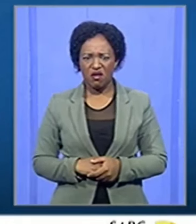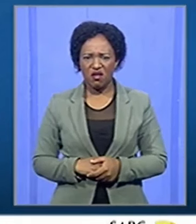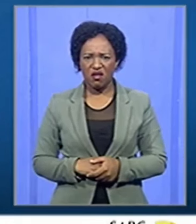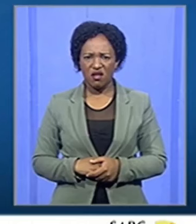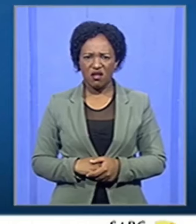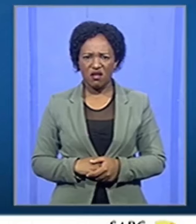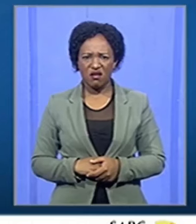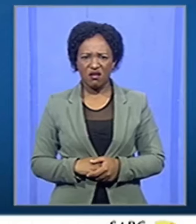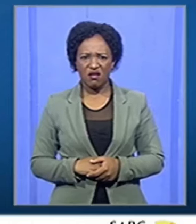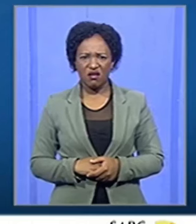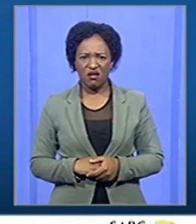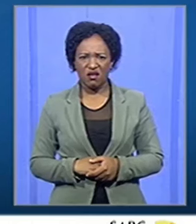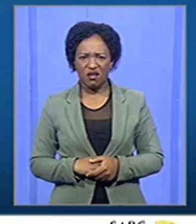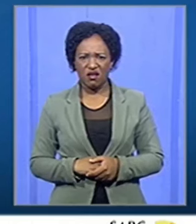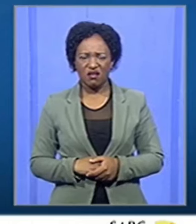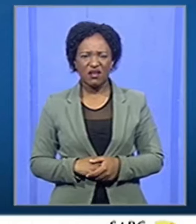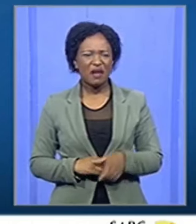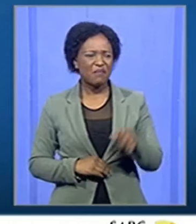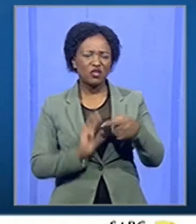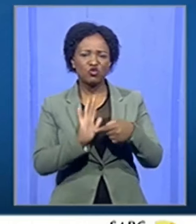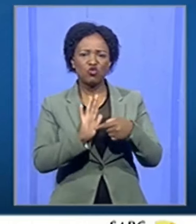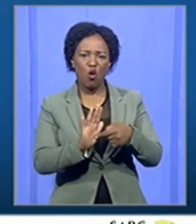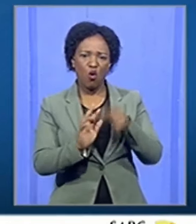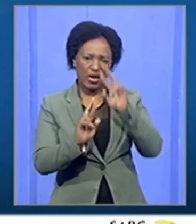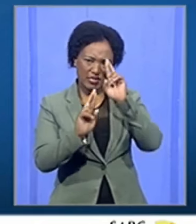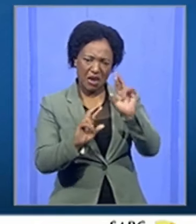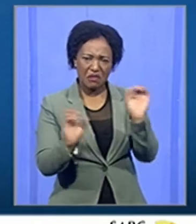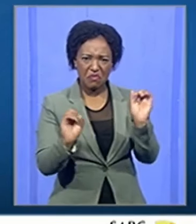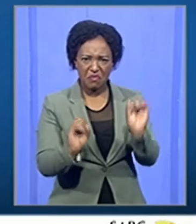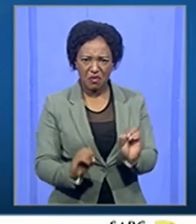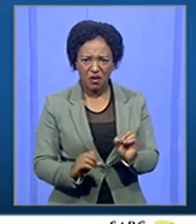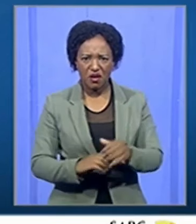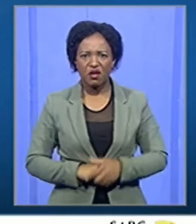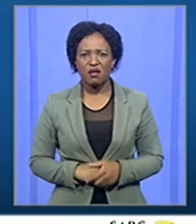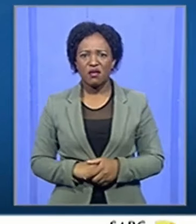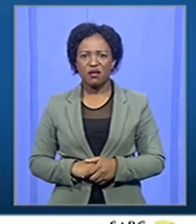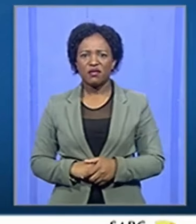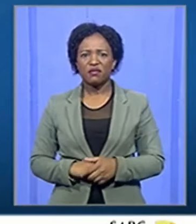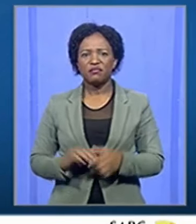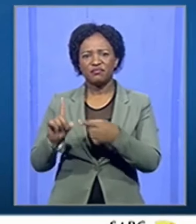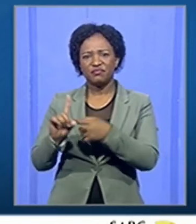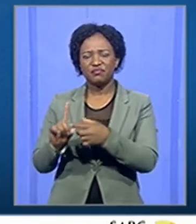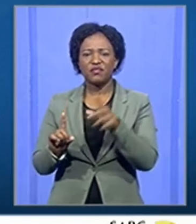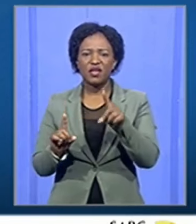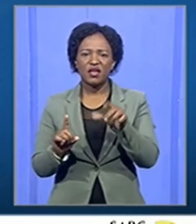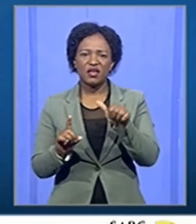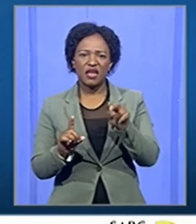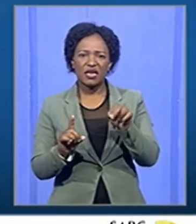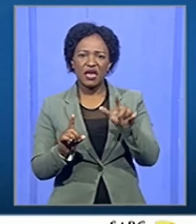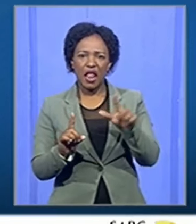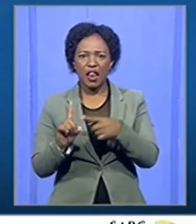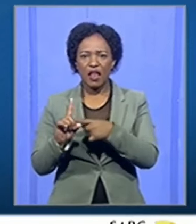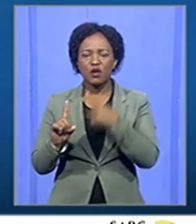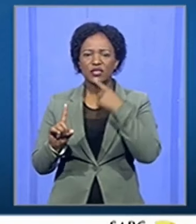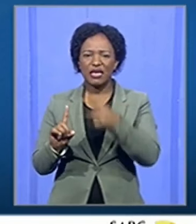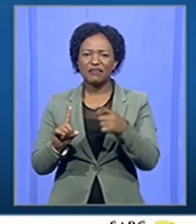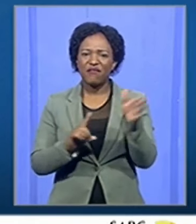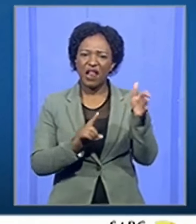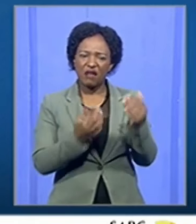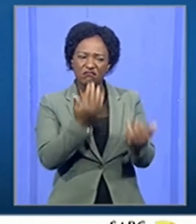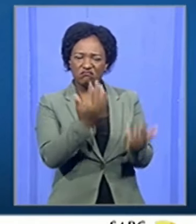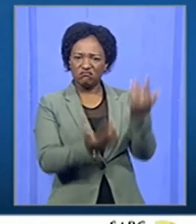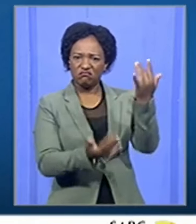se laetša telelo ke rialo. Ge le Magahlela Daniel yena o re go fišwa ga flaga ya